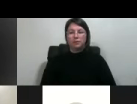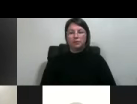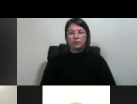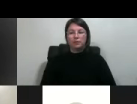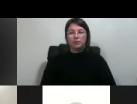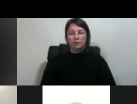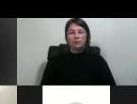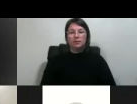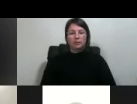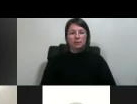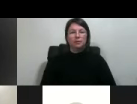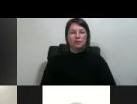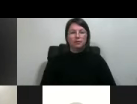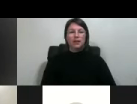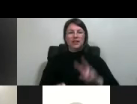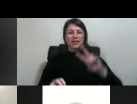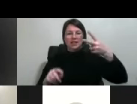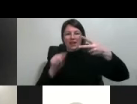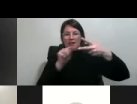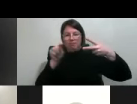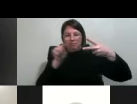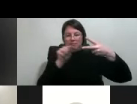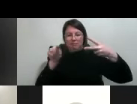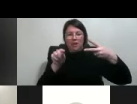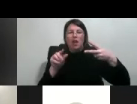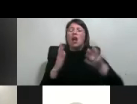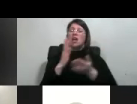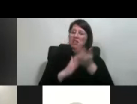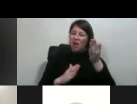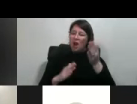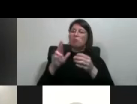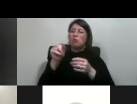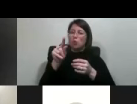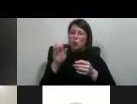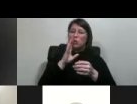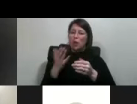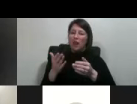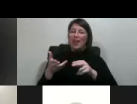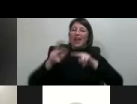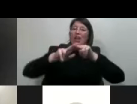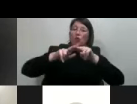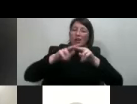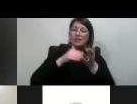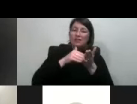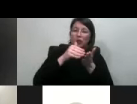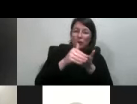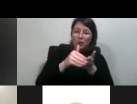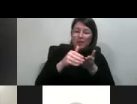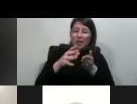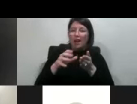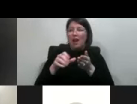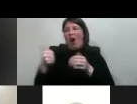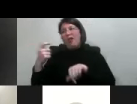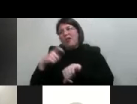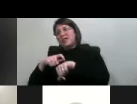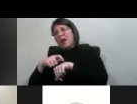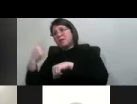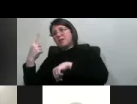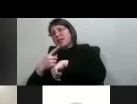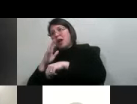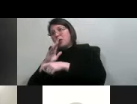There are routes where in some cases we're increasing the frequency in the day, and other parts of the day we're decreasing frequency. And again, trying to put